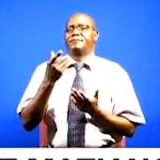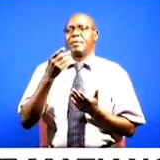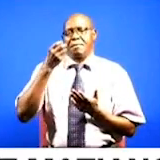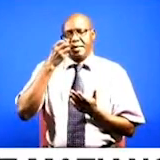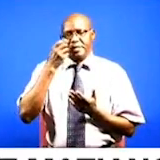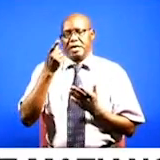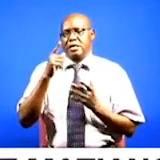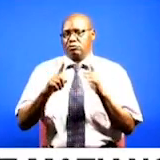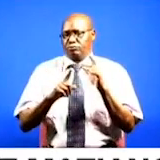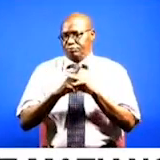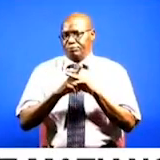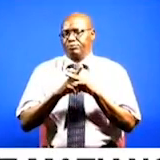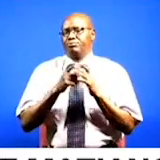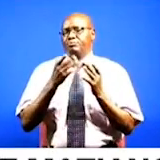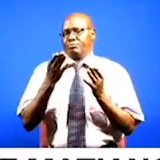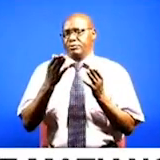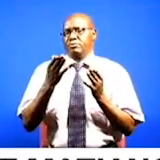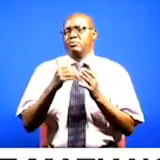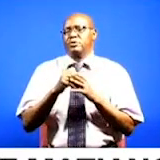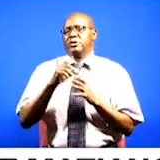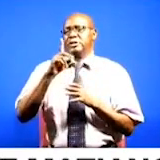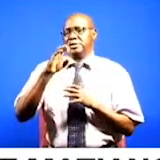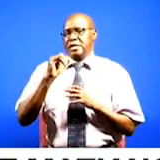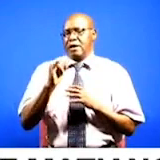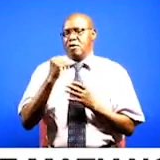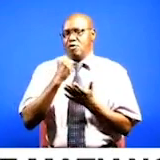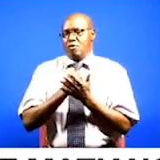over the alleged raid of his residence by police officers, was